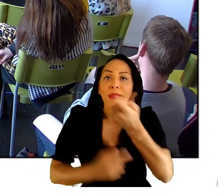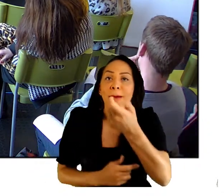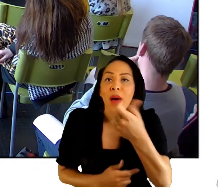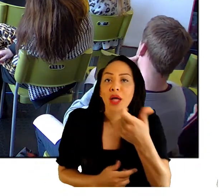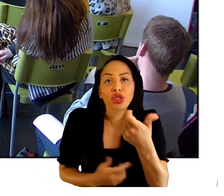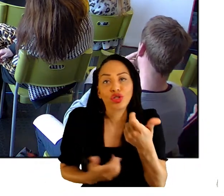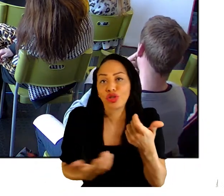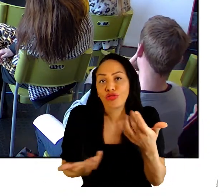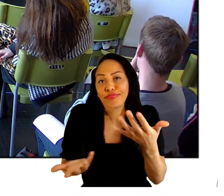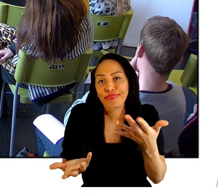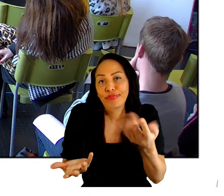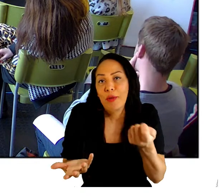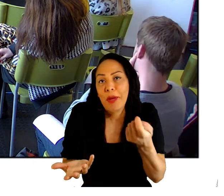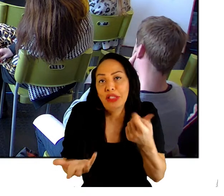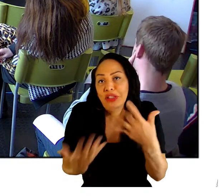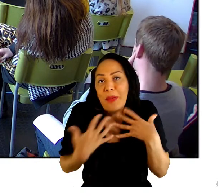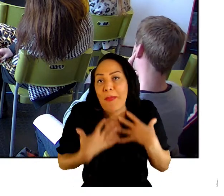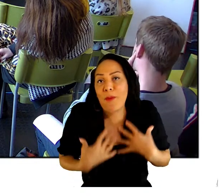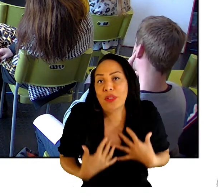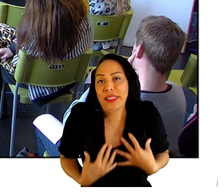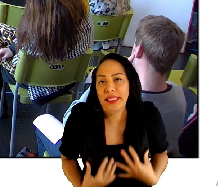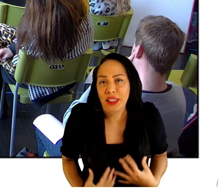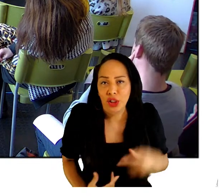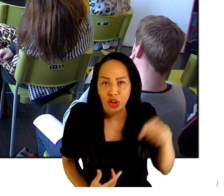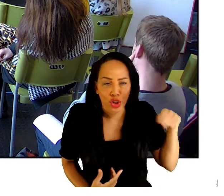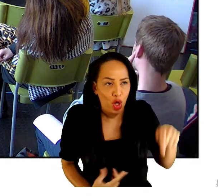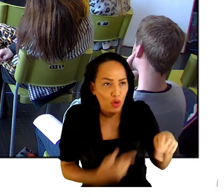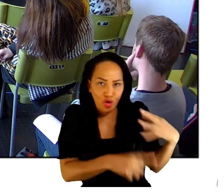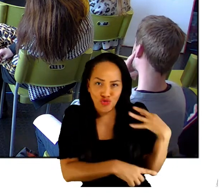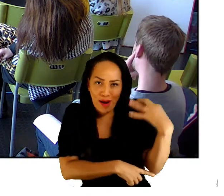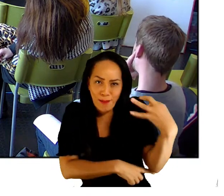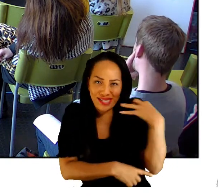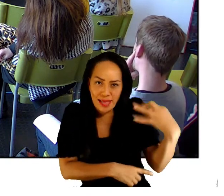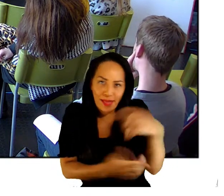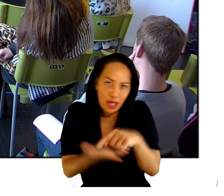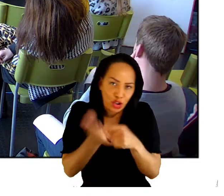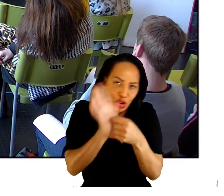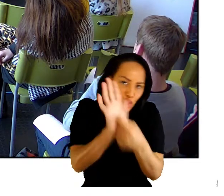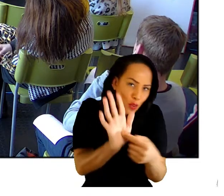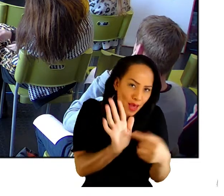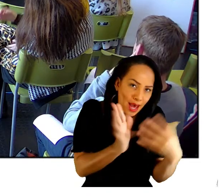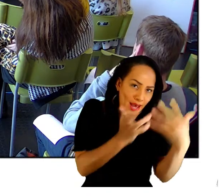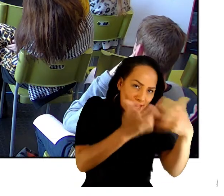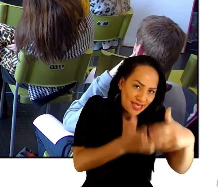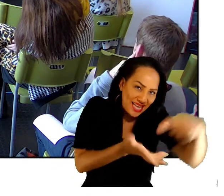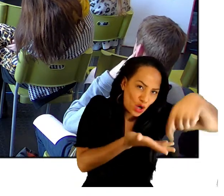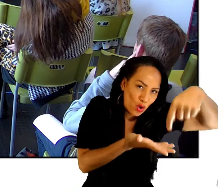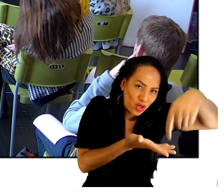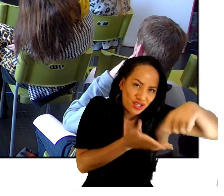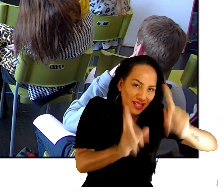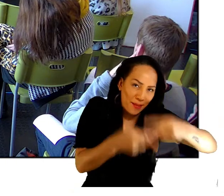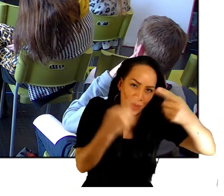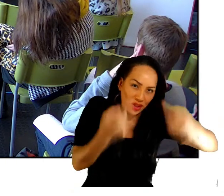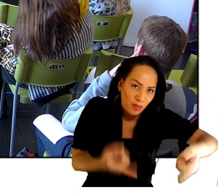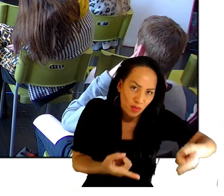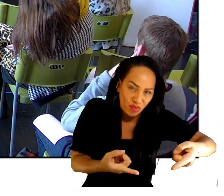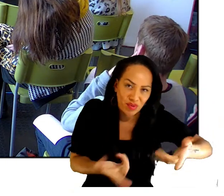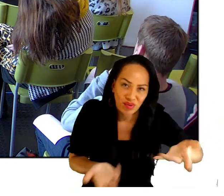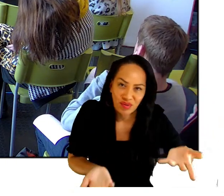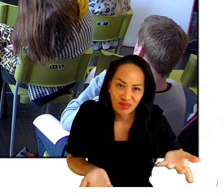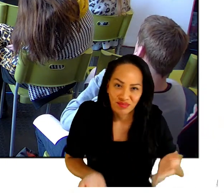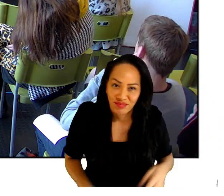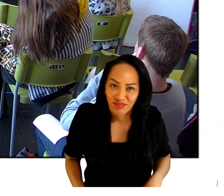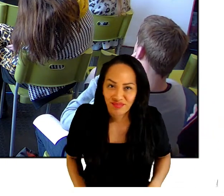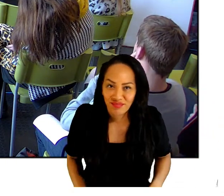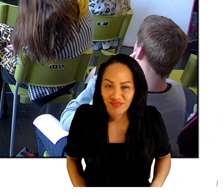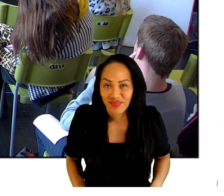completely in technology is impossible. And maybe what we're trying to do is the little technology we have, to create some kind of art